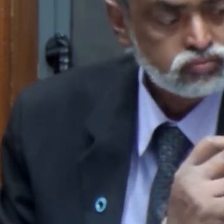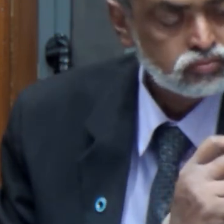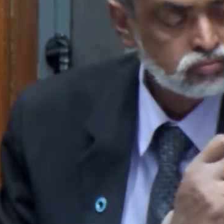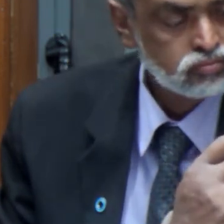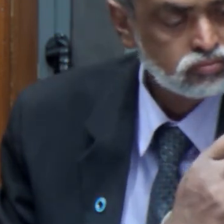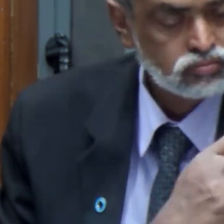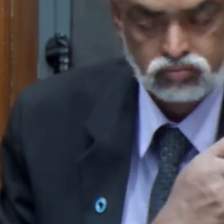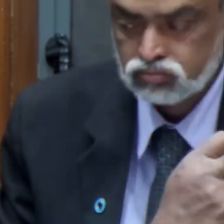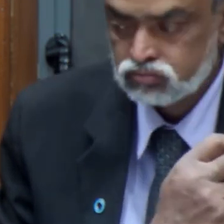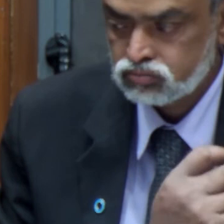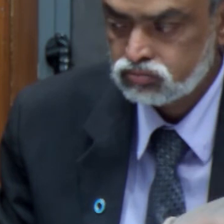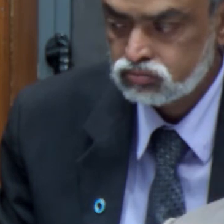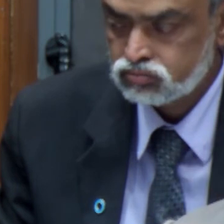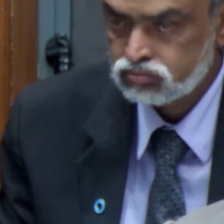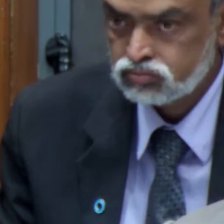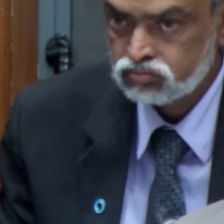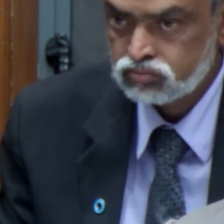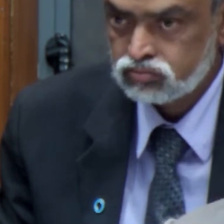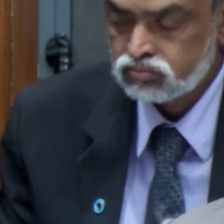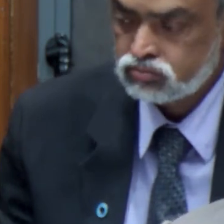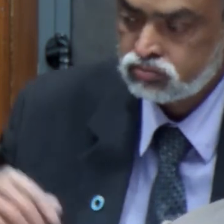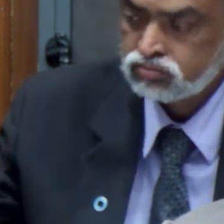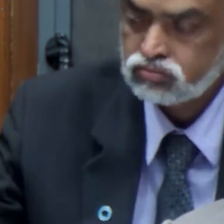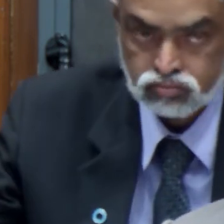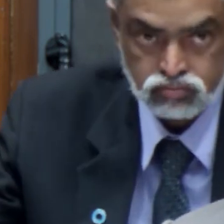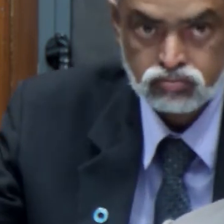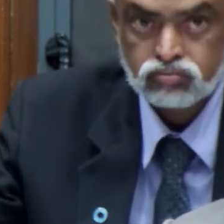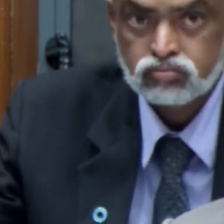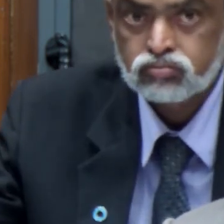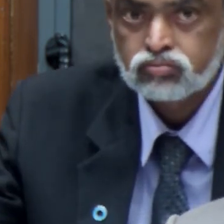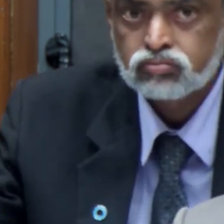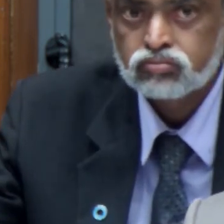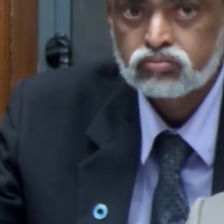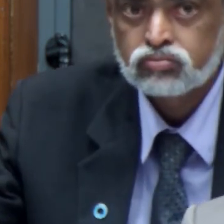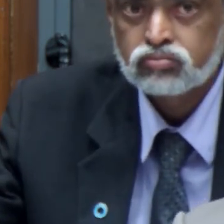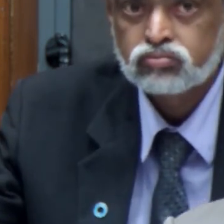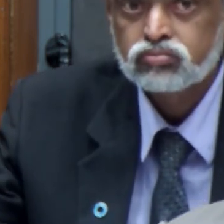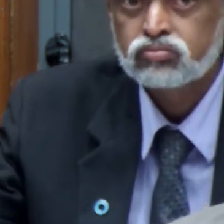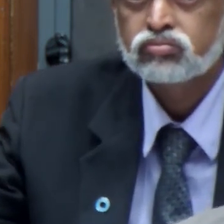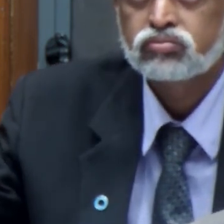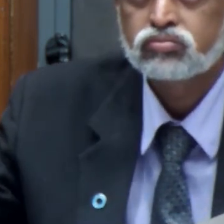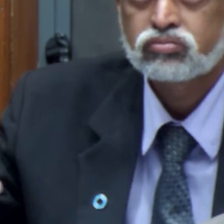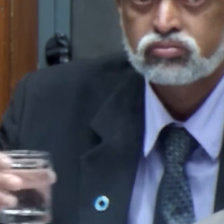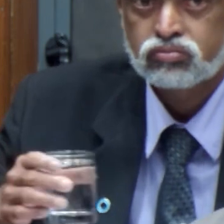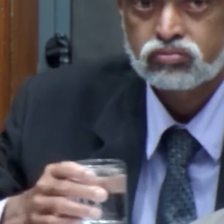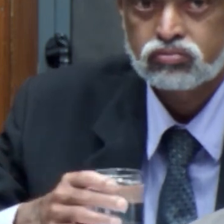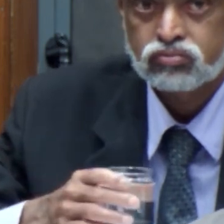challenges. They sent across a computer that was different, but again, now that the borders are open, the ability to